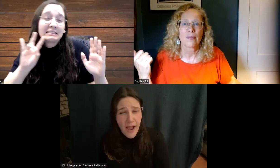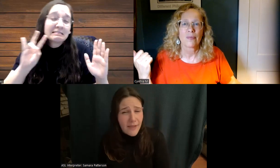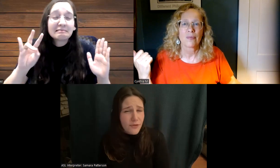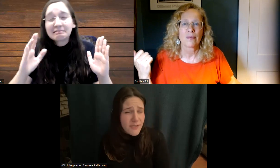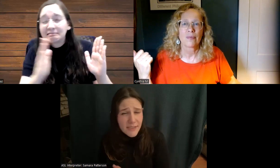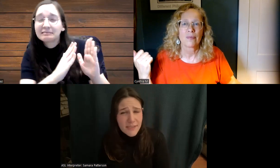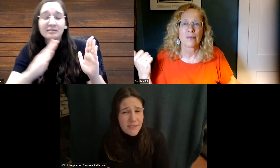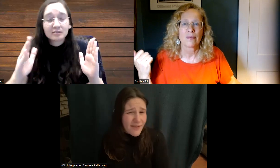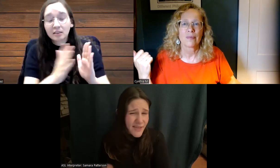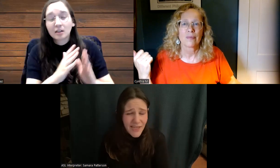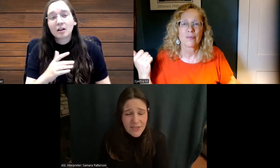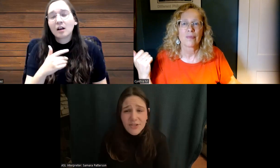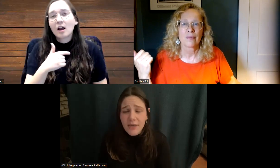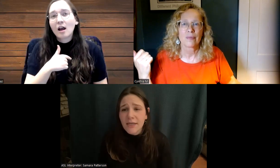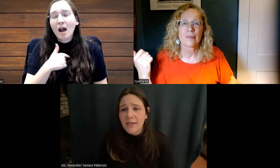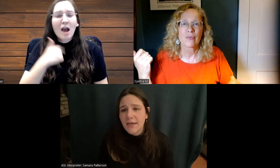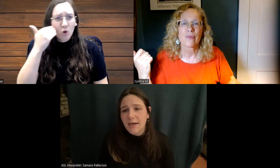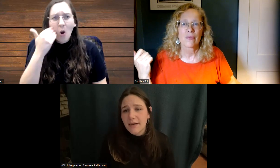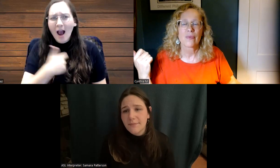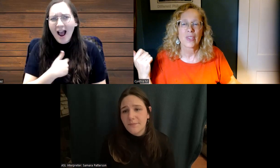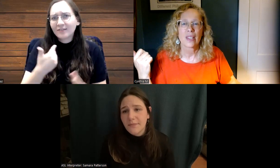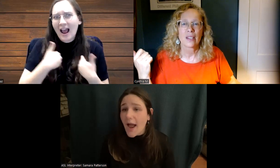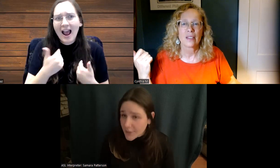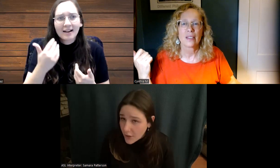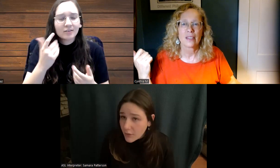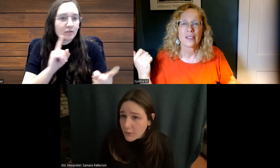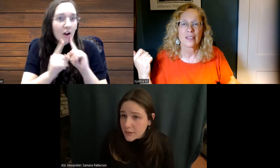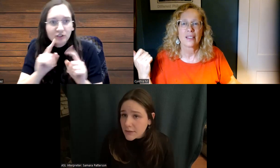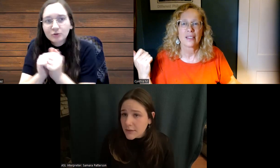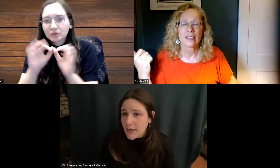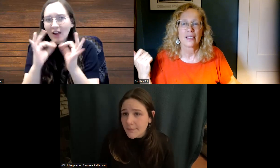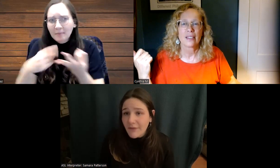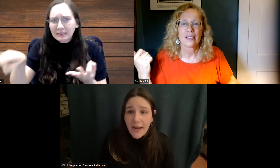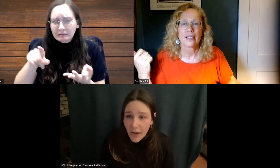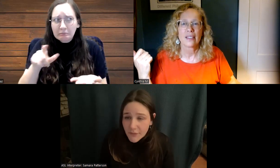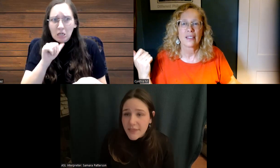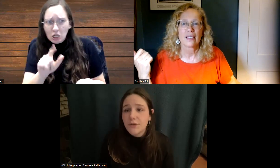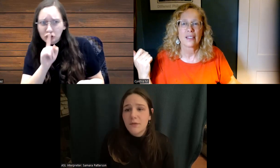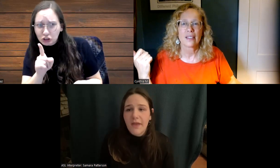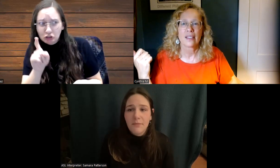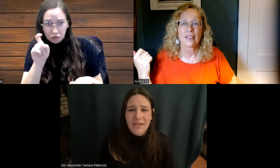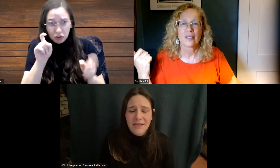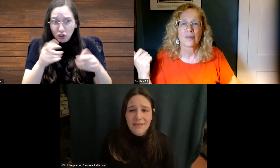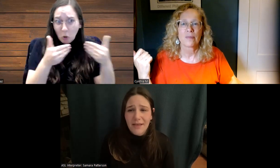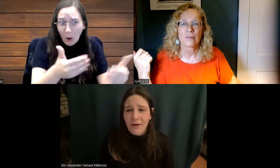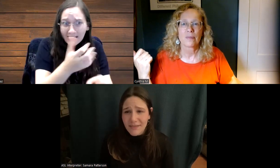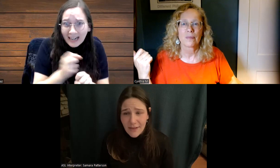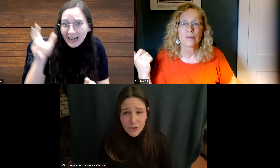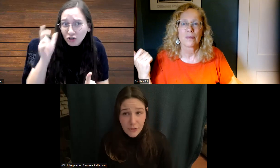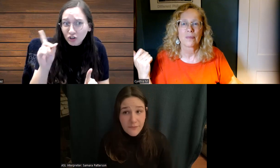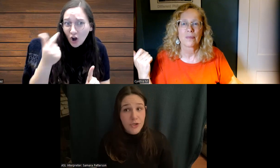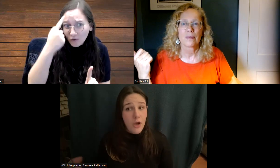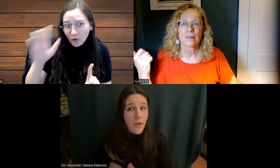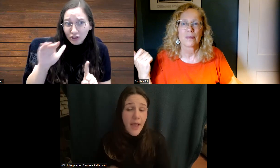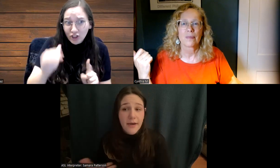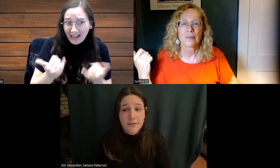about 5 or 6, 7-ish. I know I've had conversations with families that aren't exactly